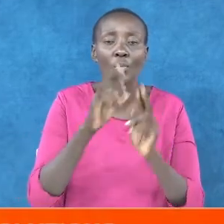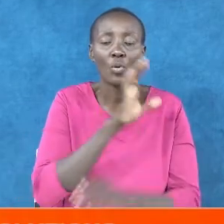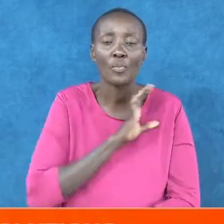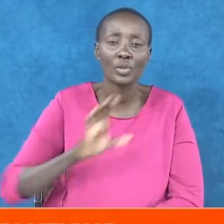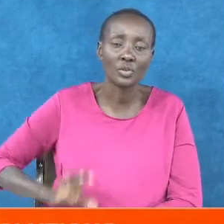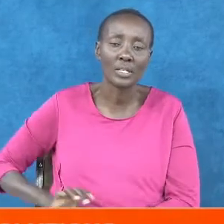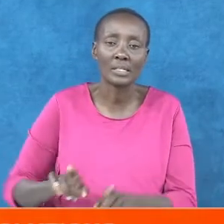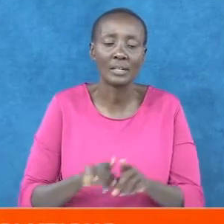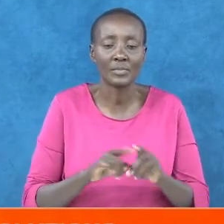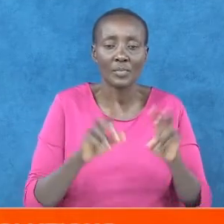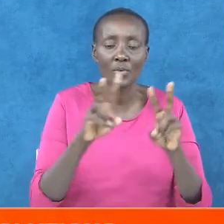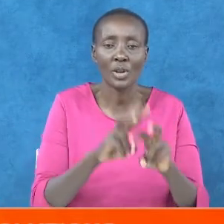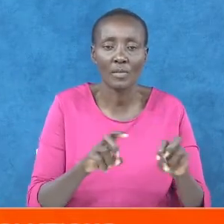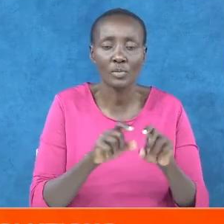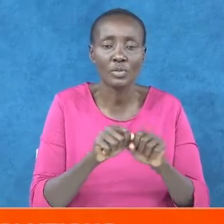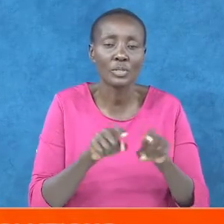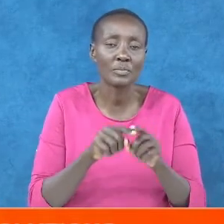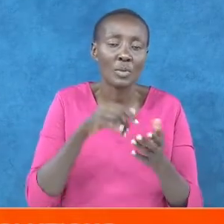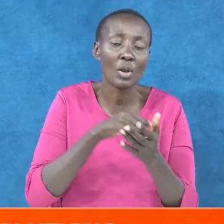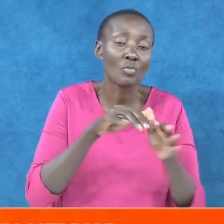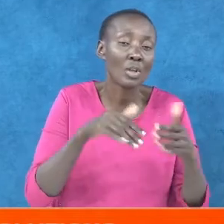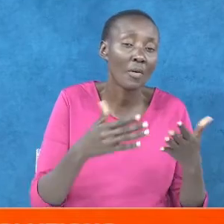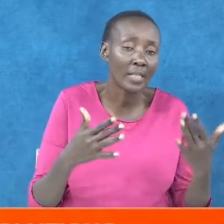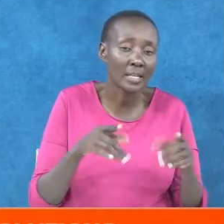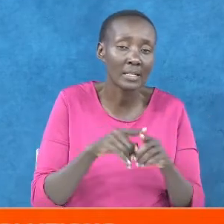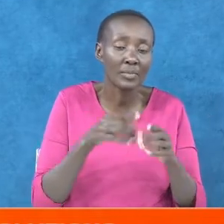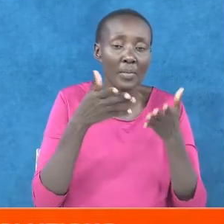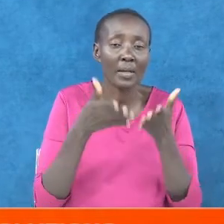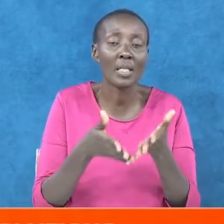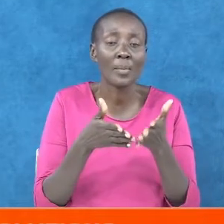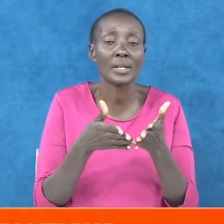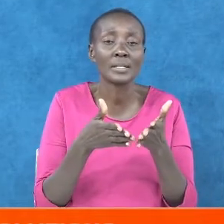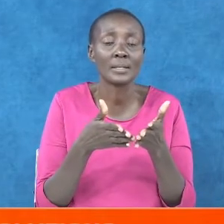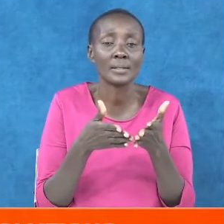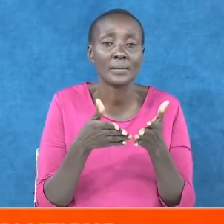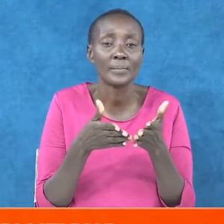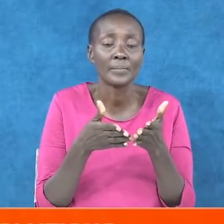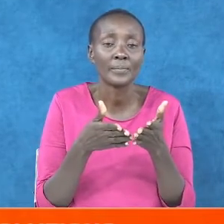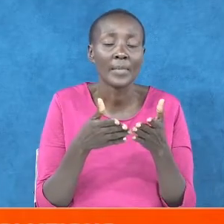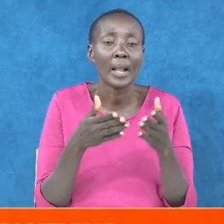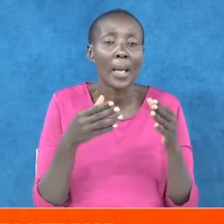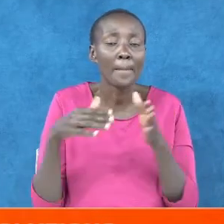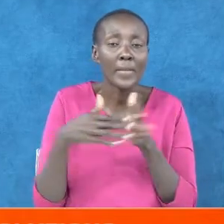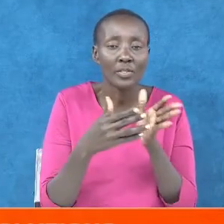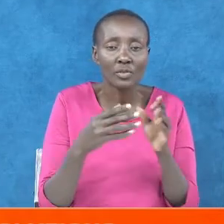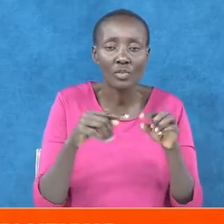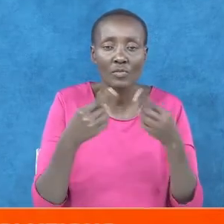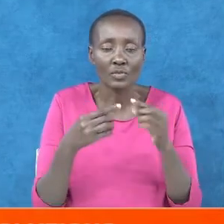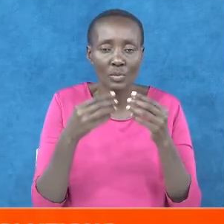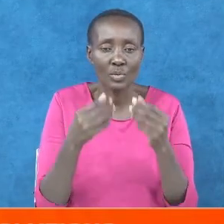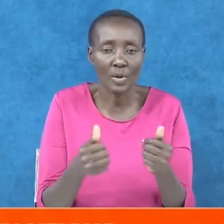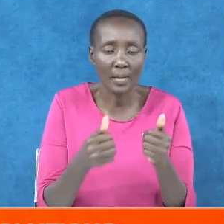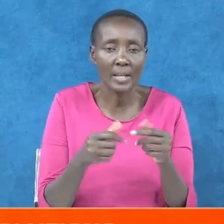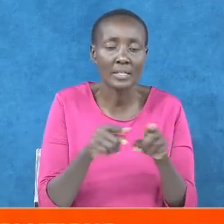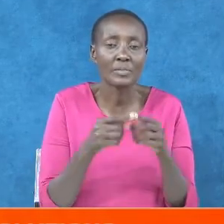looking into how to inculcate some of these things into the current formal forms of dispute resolution in such a way then that they